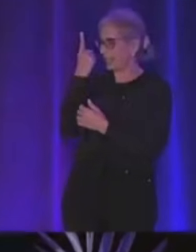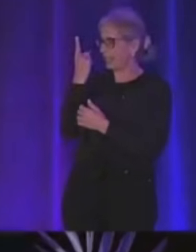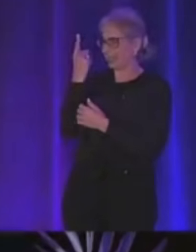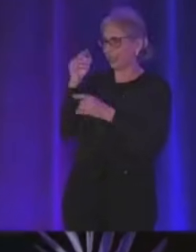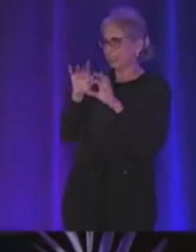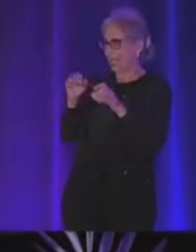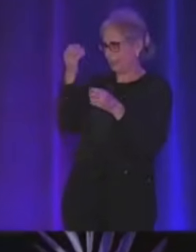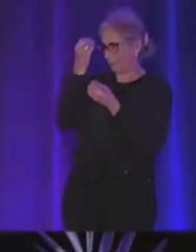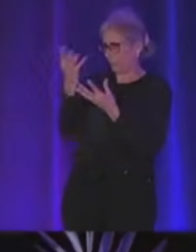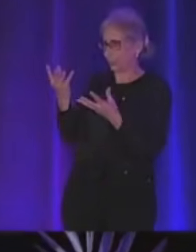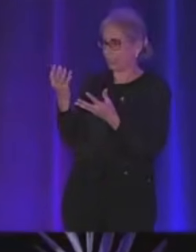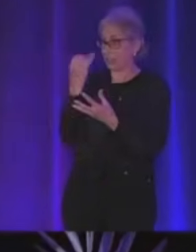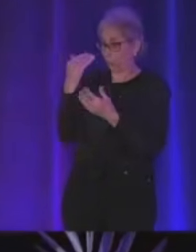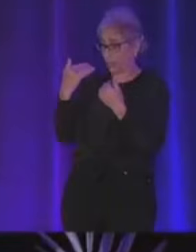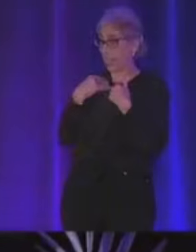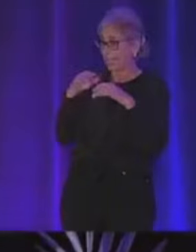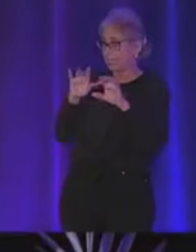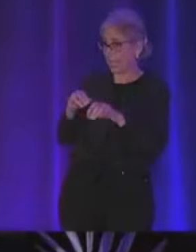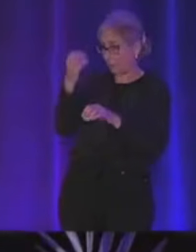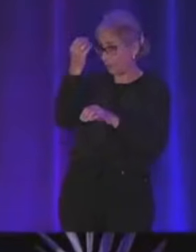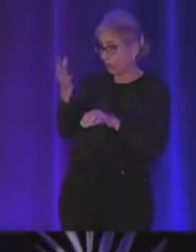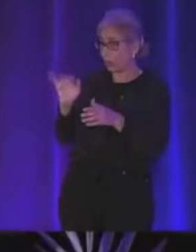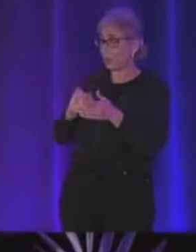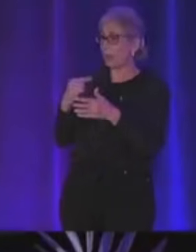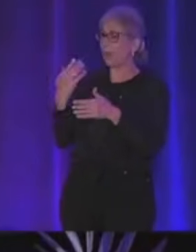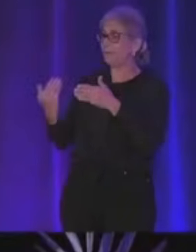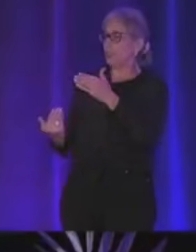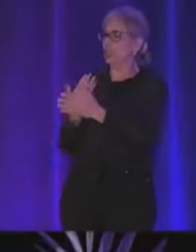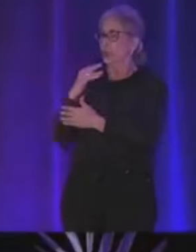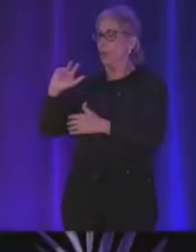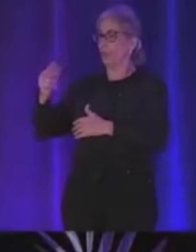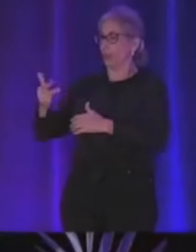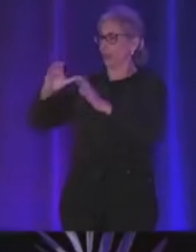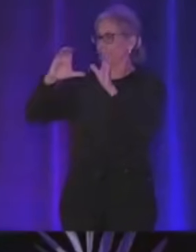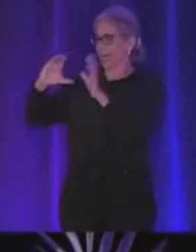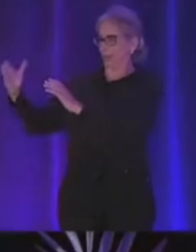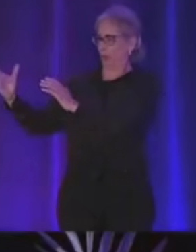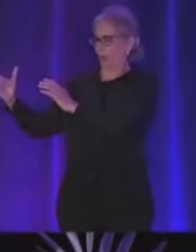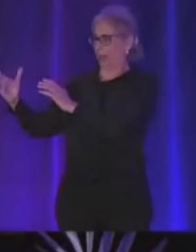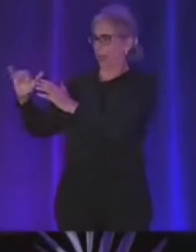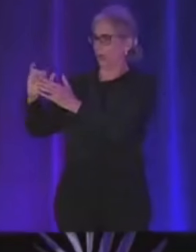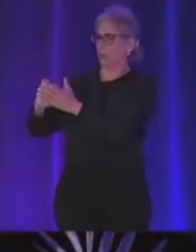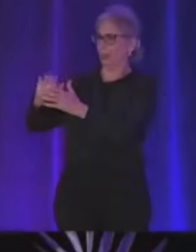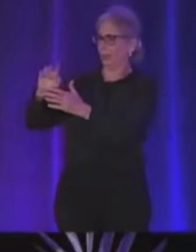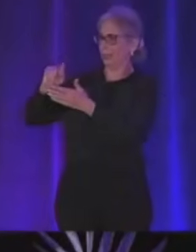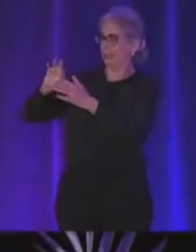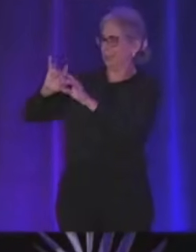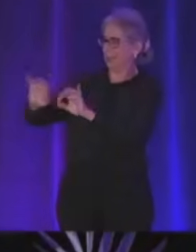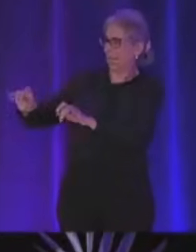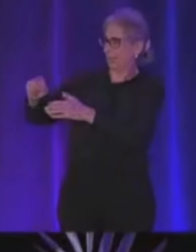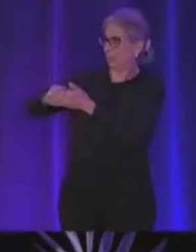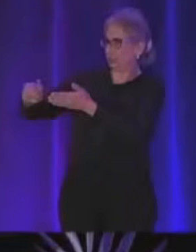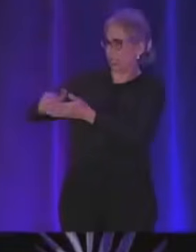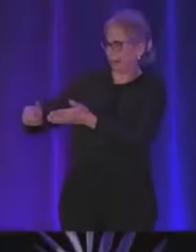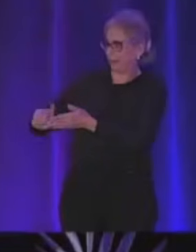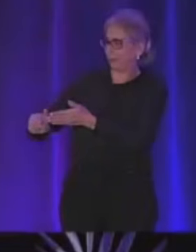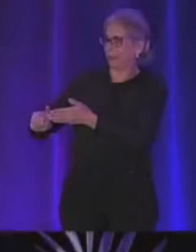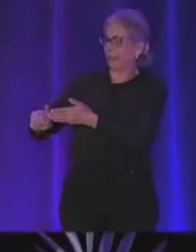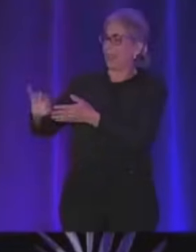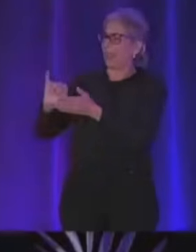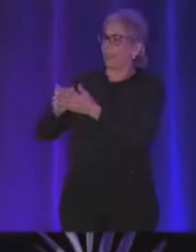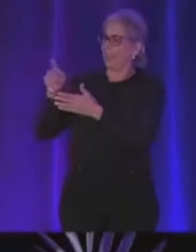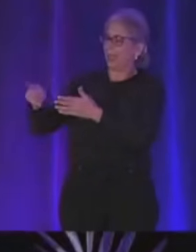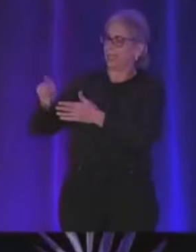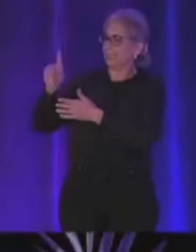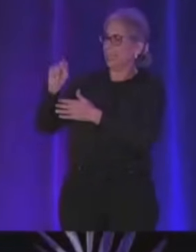if we did have type info, then we would have like this new 3rd category with like a type checked linter type thing. And that's why